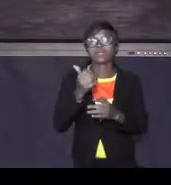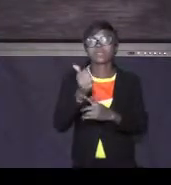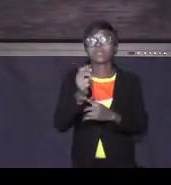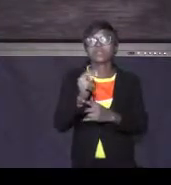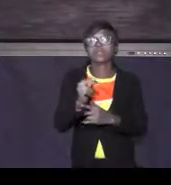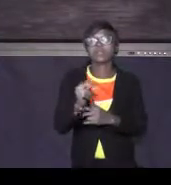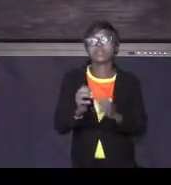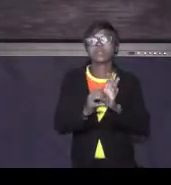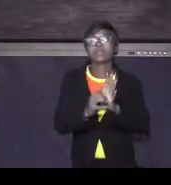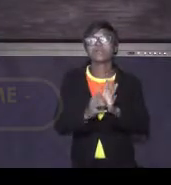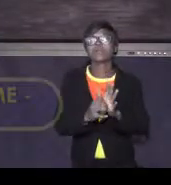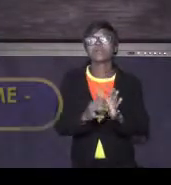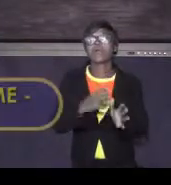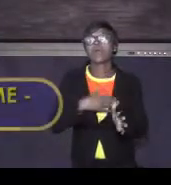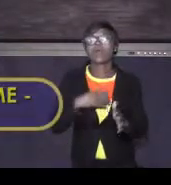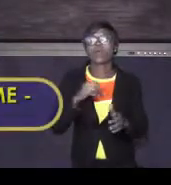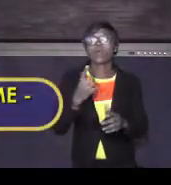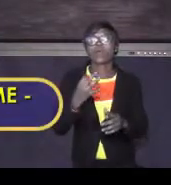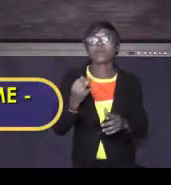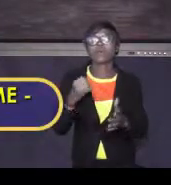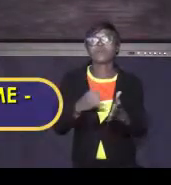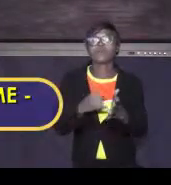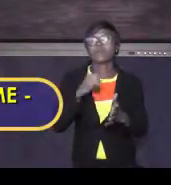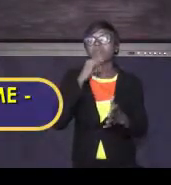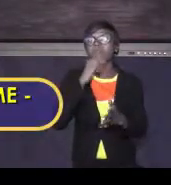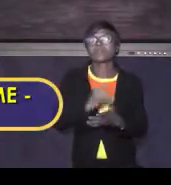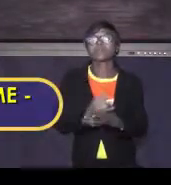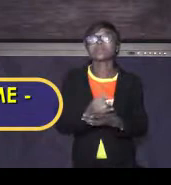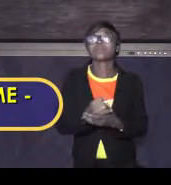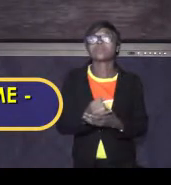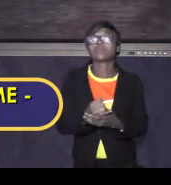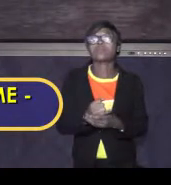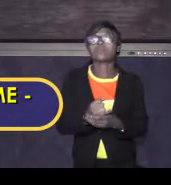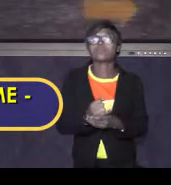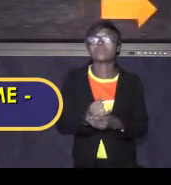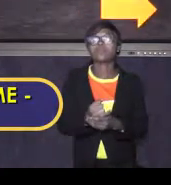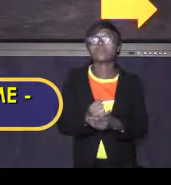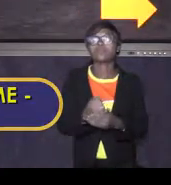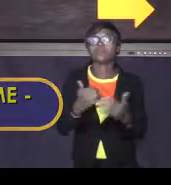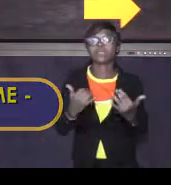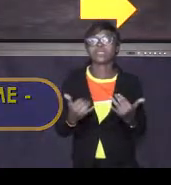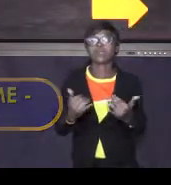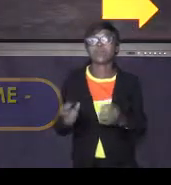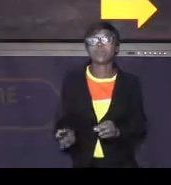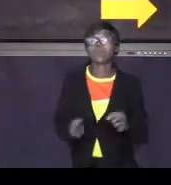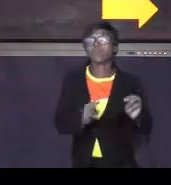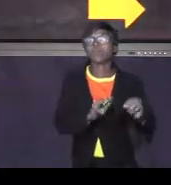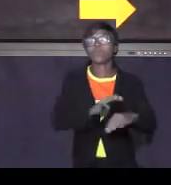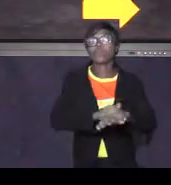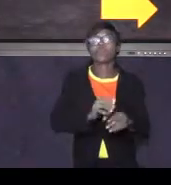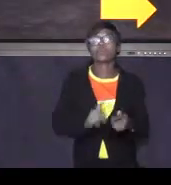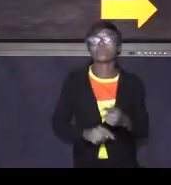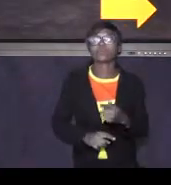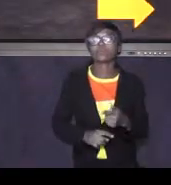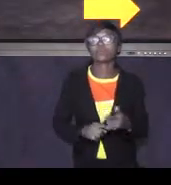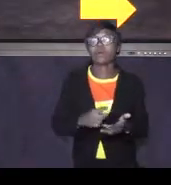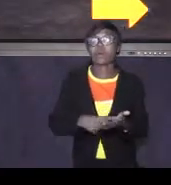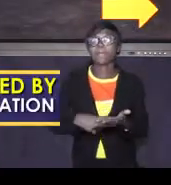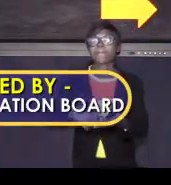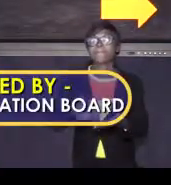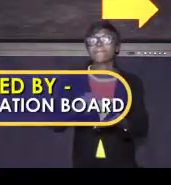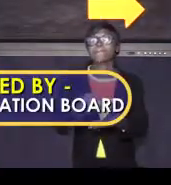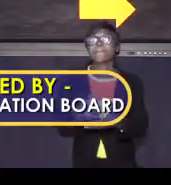is an example and one of the examples of measuring tools. Now moving on